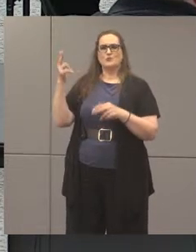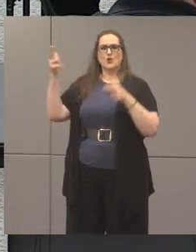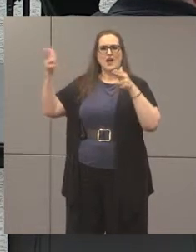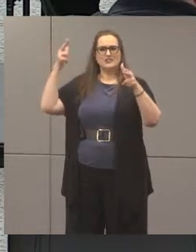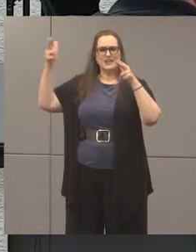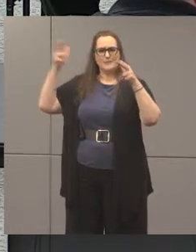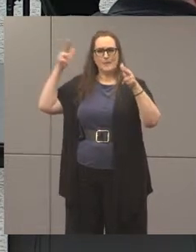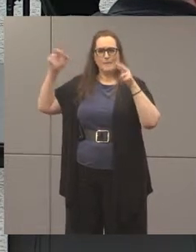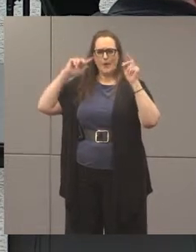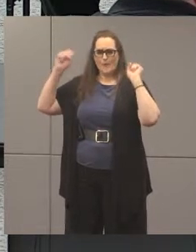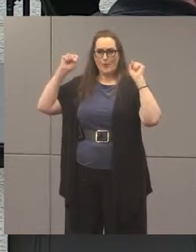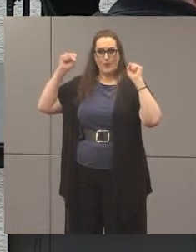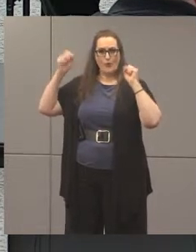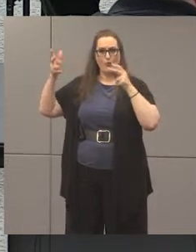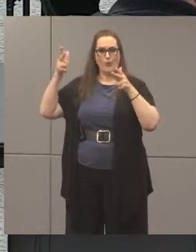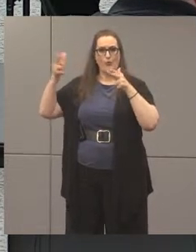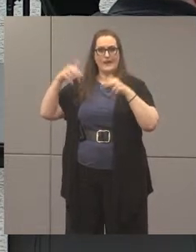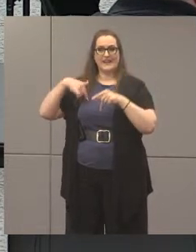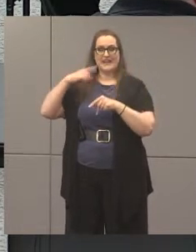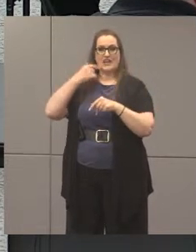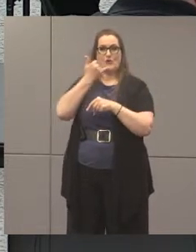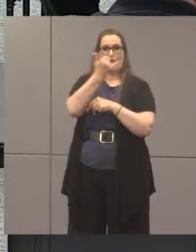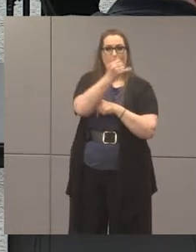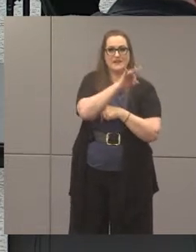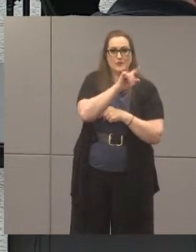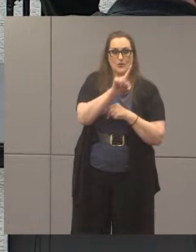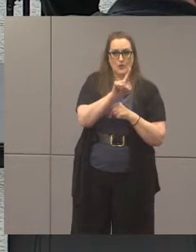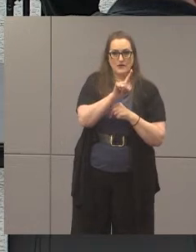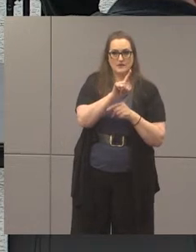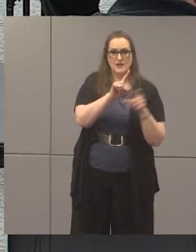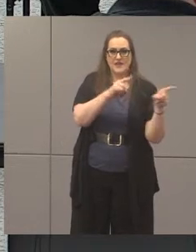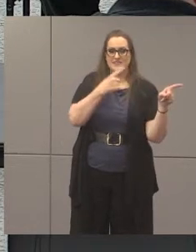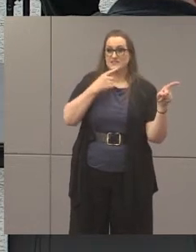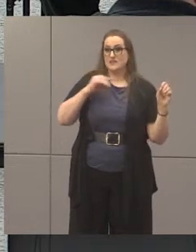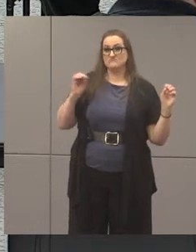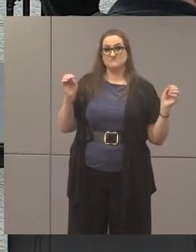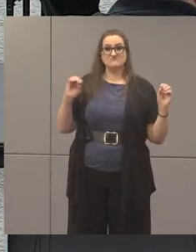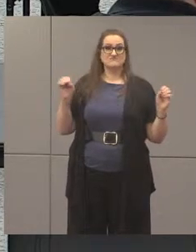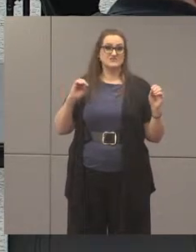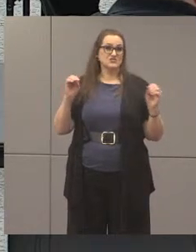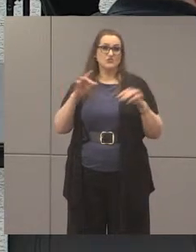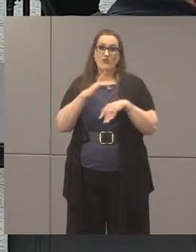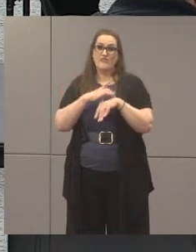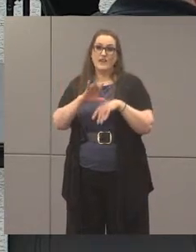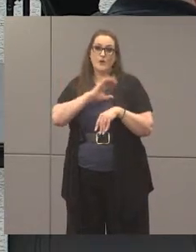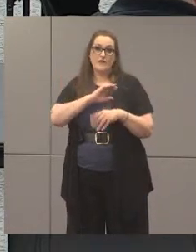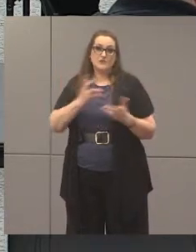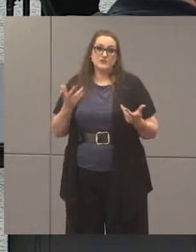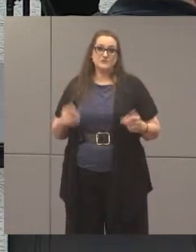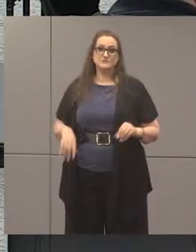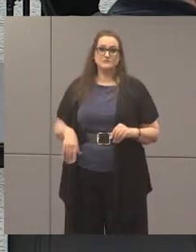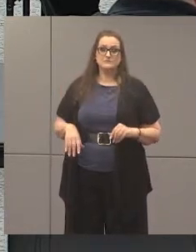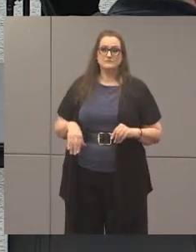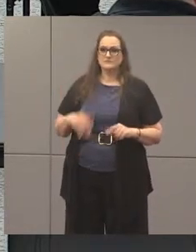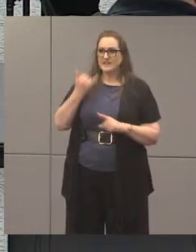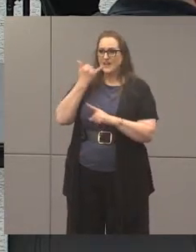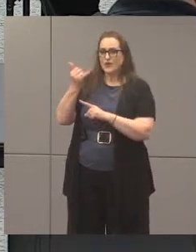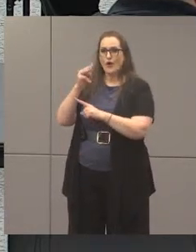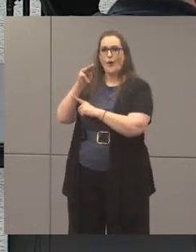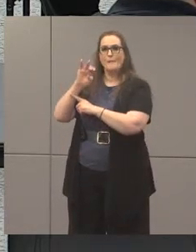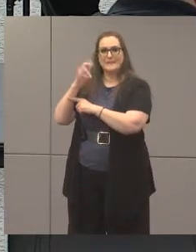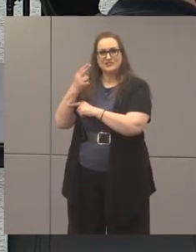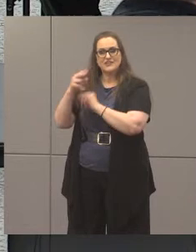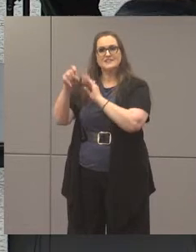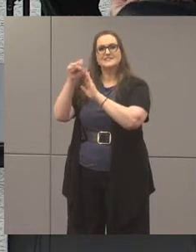gunshots. So he had called 911, and they said there's no available officers. He called the Michigan State